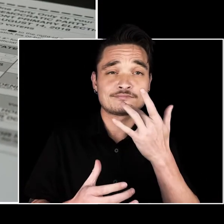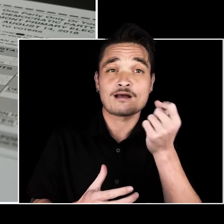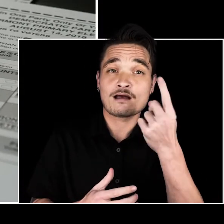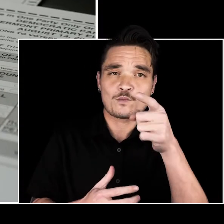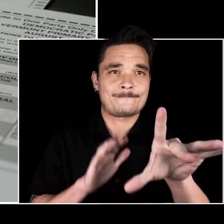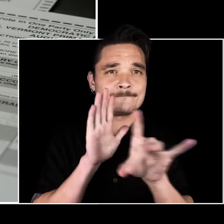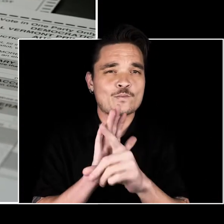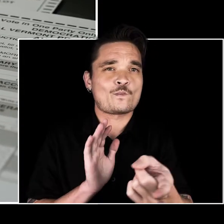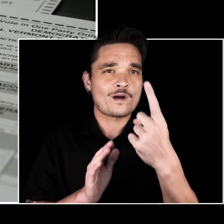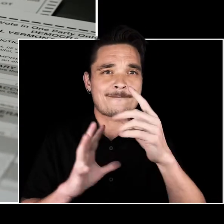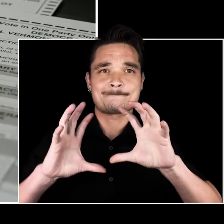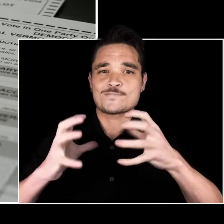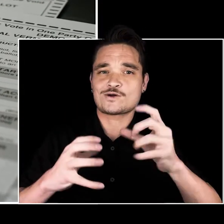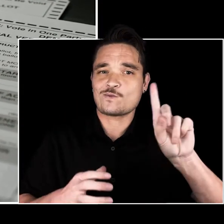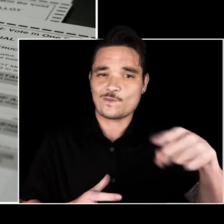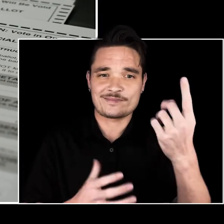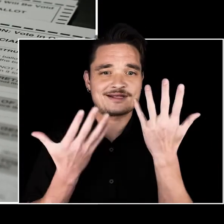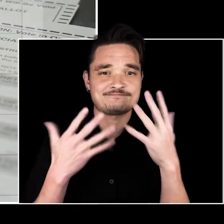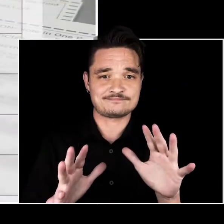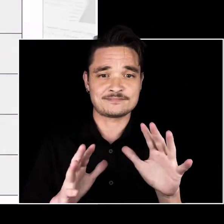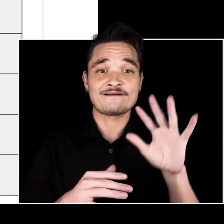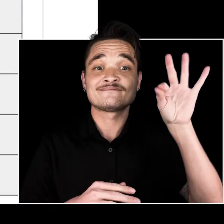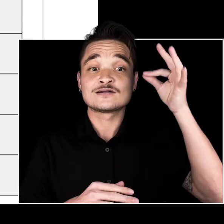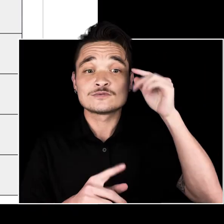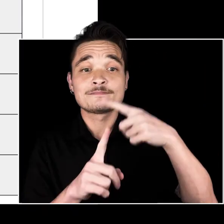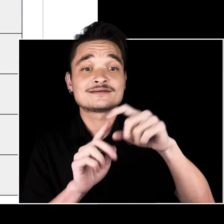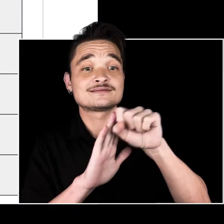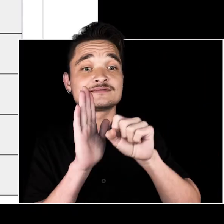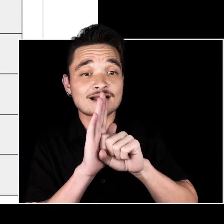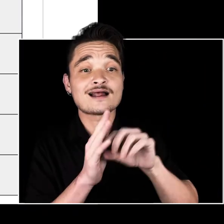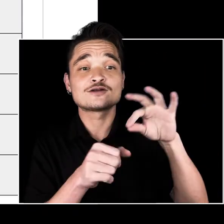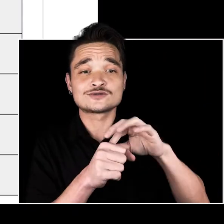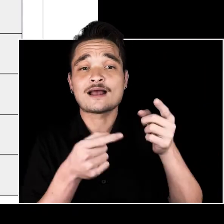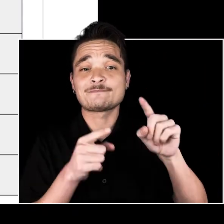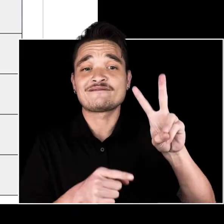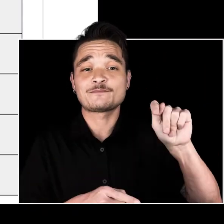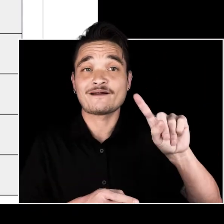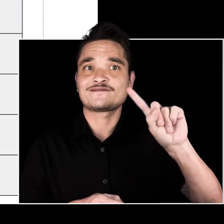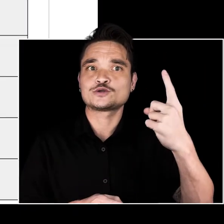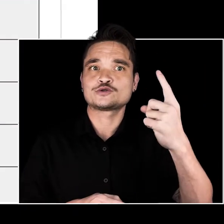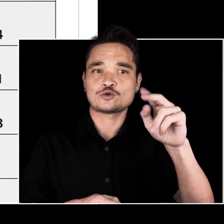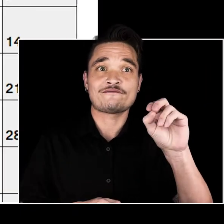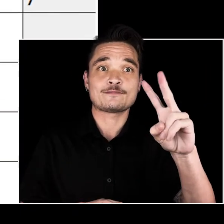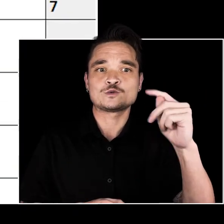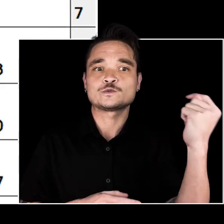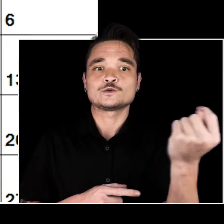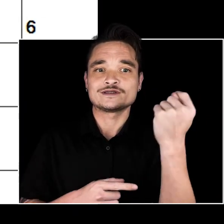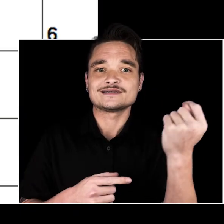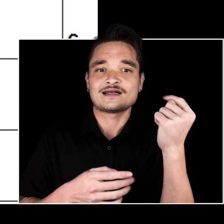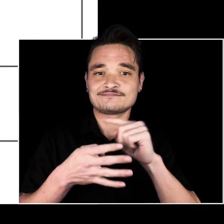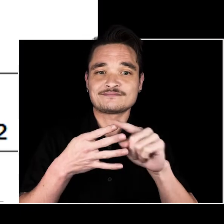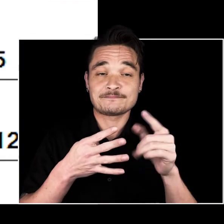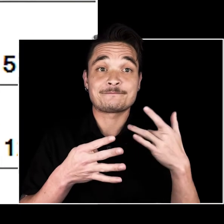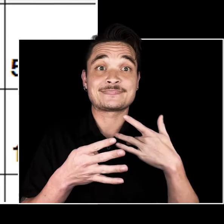vote. You can only vote one party ballot. Federal and state elections happen in Vermont on the first Tuesday